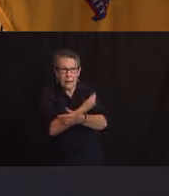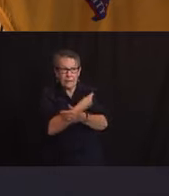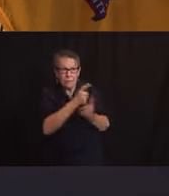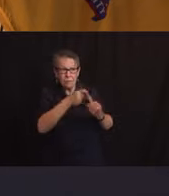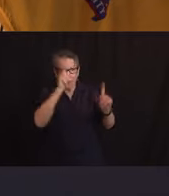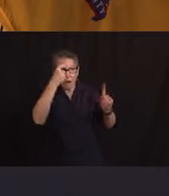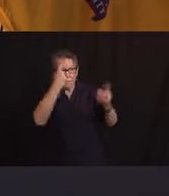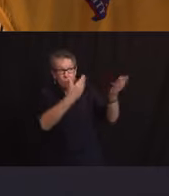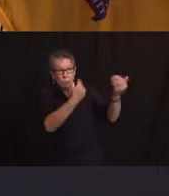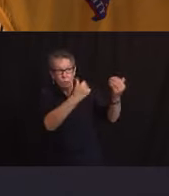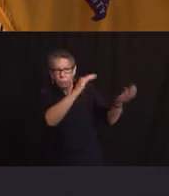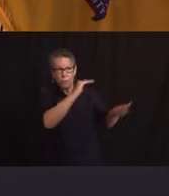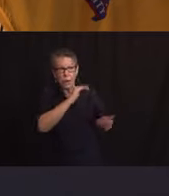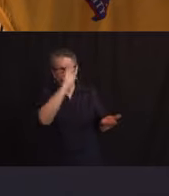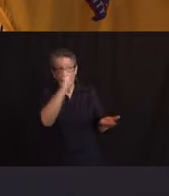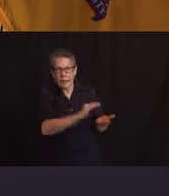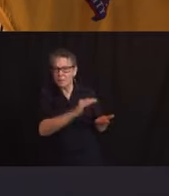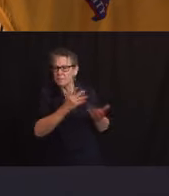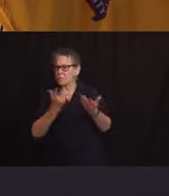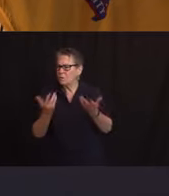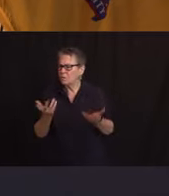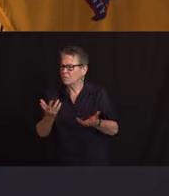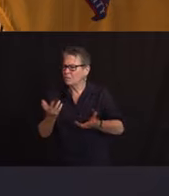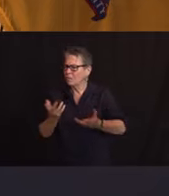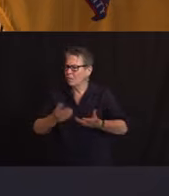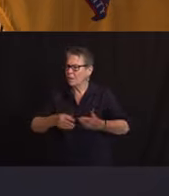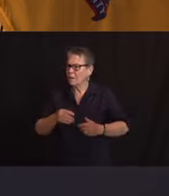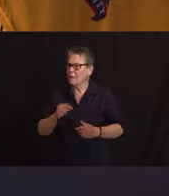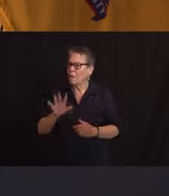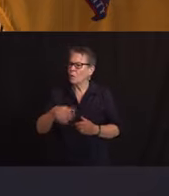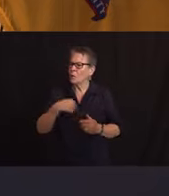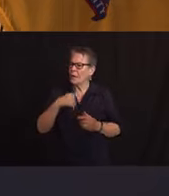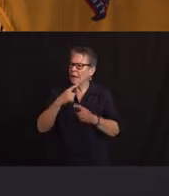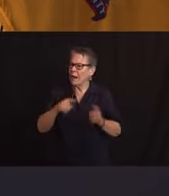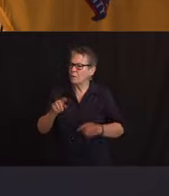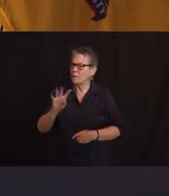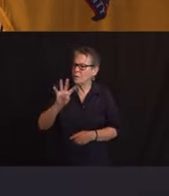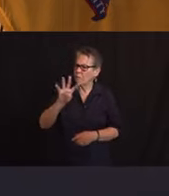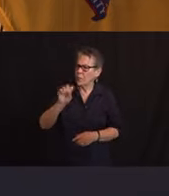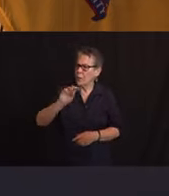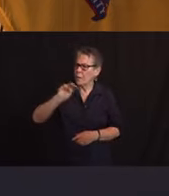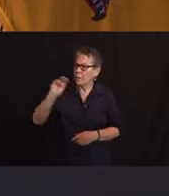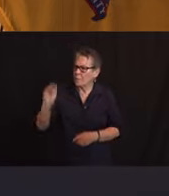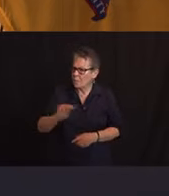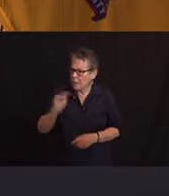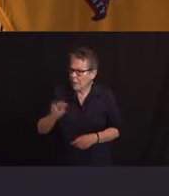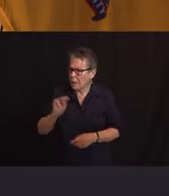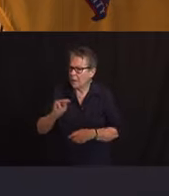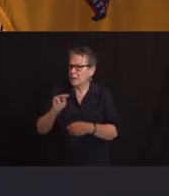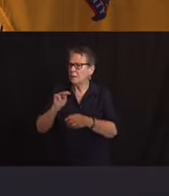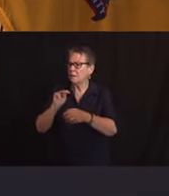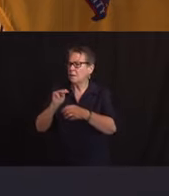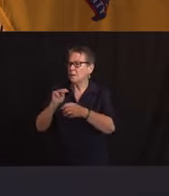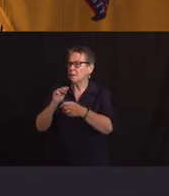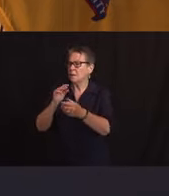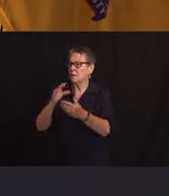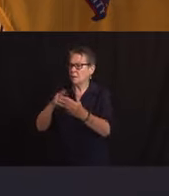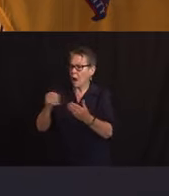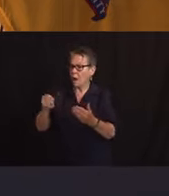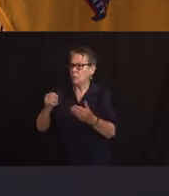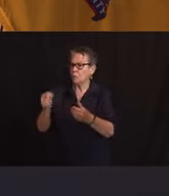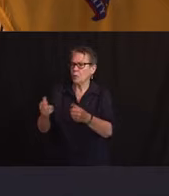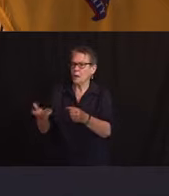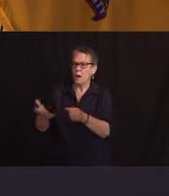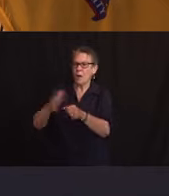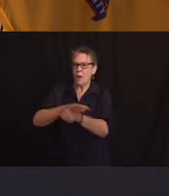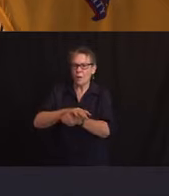$40 million of CRF funds for people who didn't get federal benefits. Can you please say whether that's in direct reaction to the